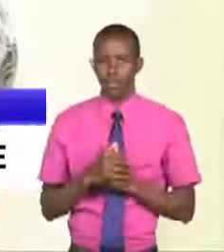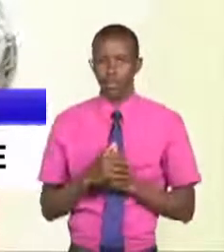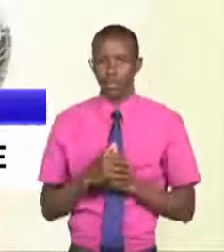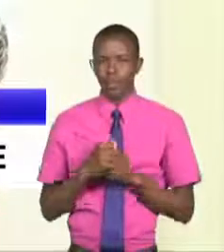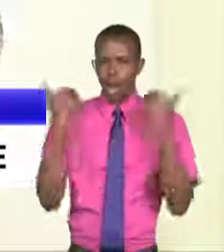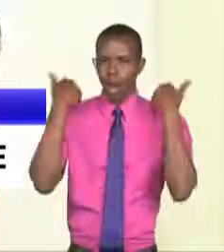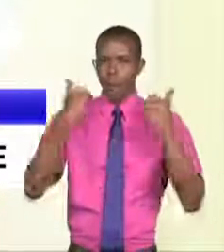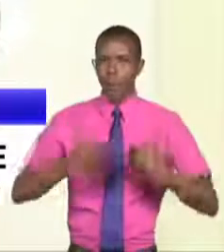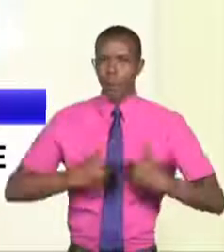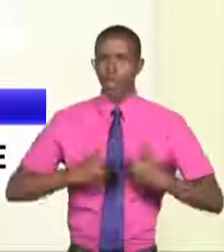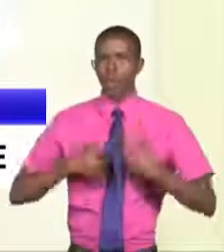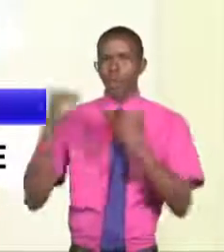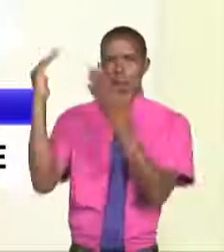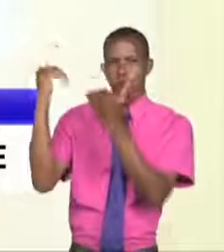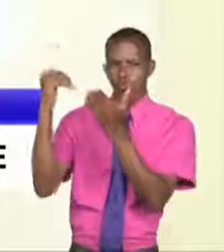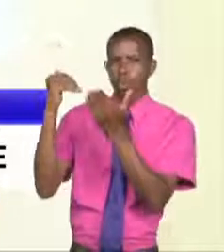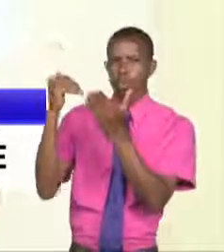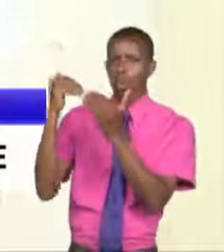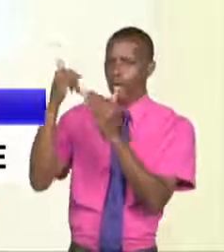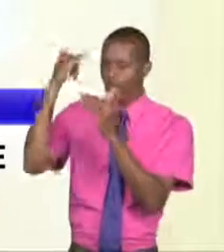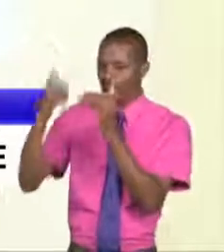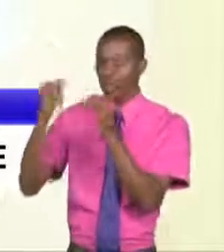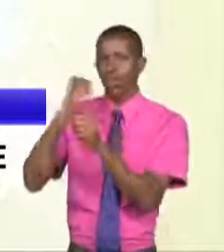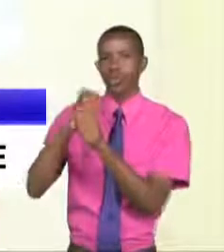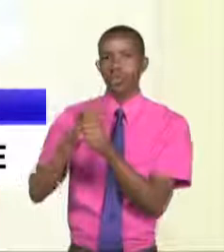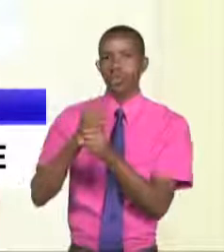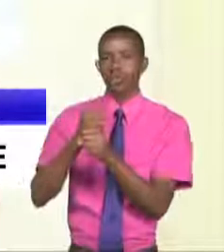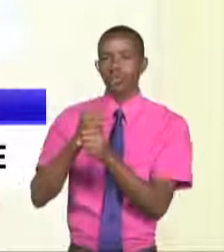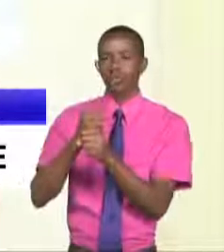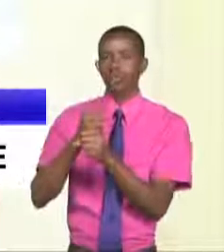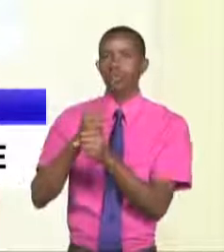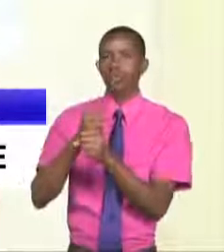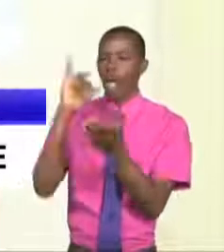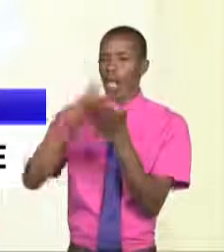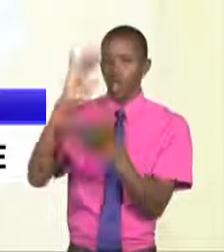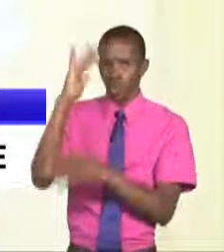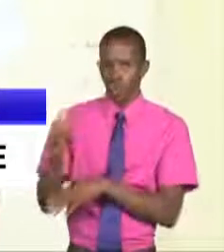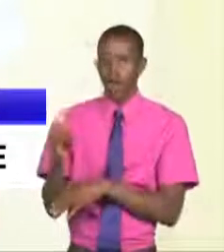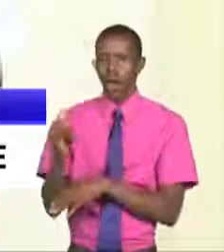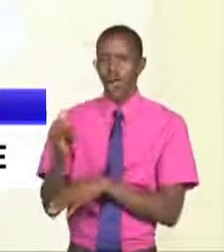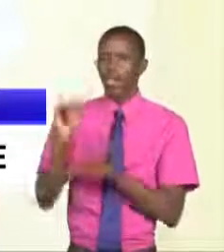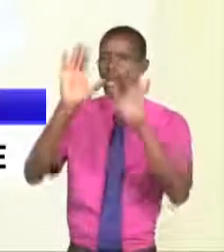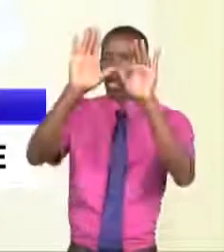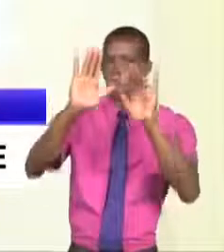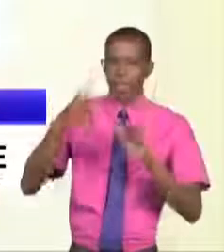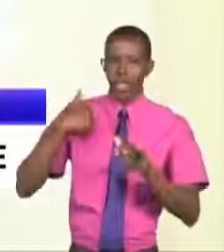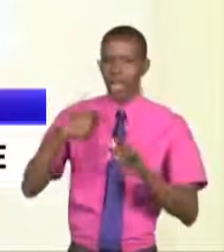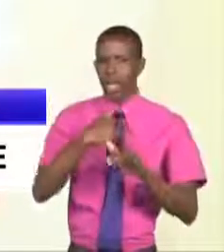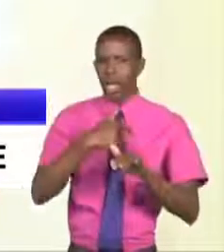I am looking forward to fast-tracking that work, and that is why it was thought necessary that to